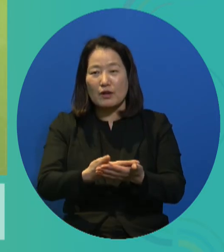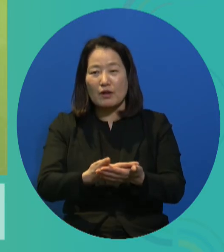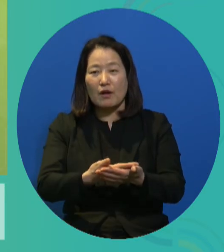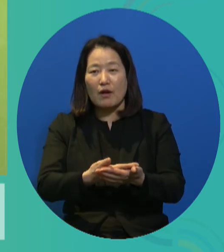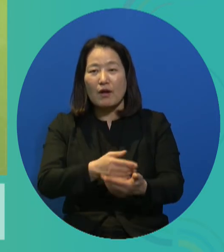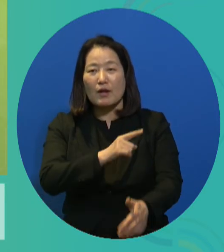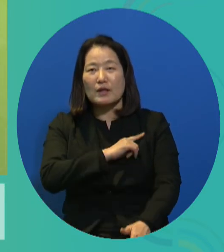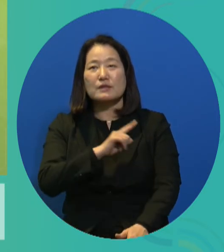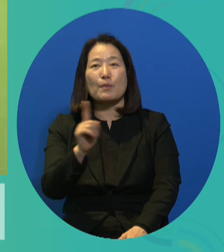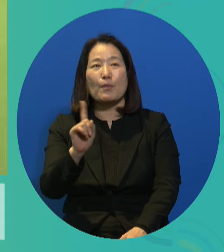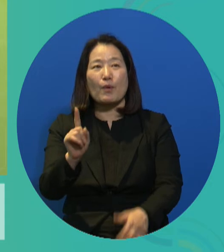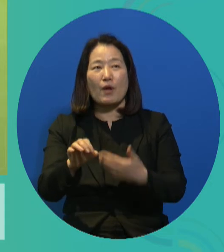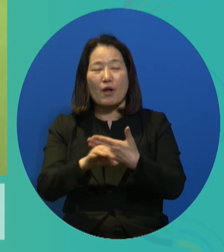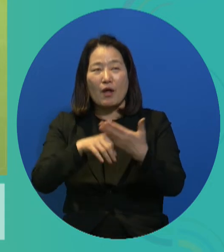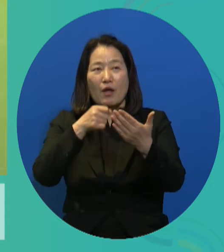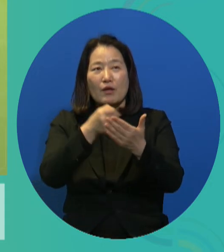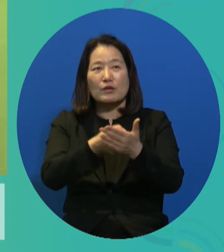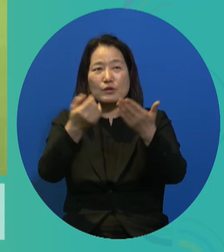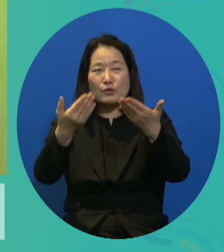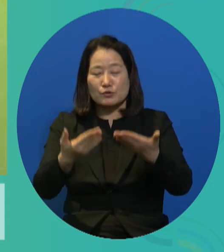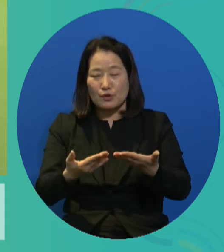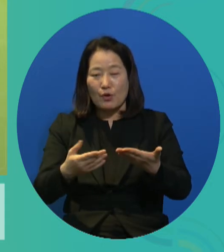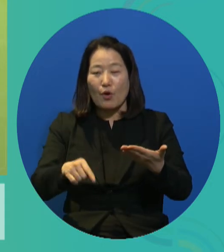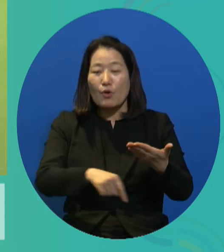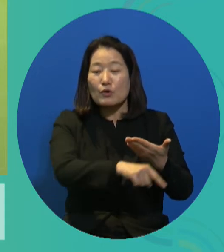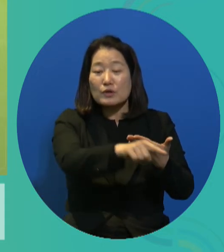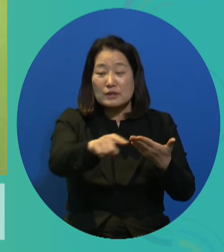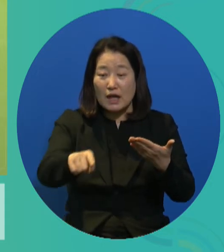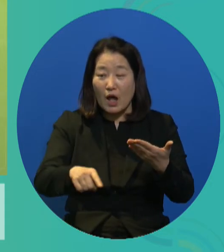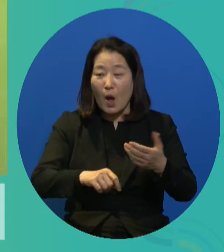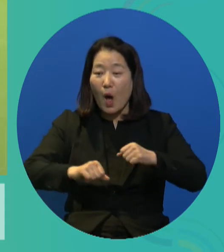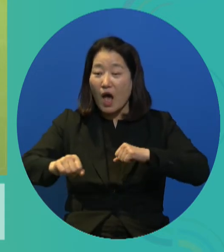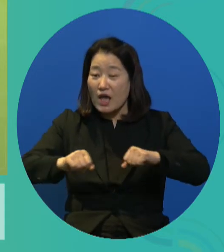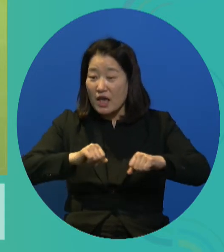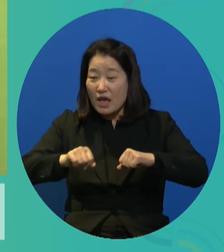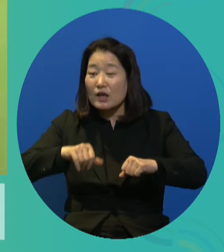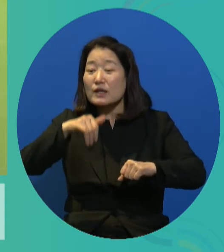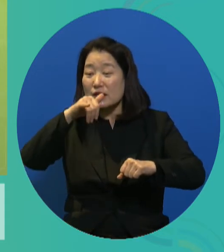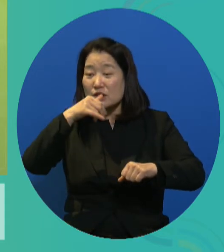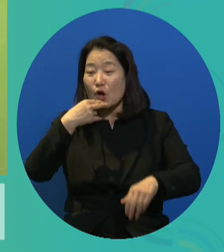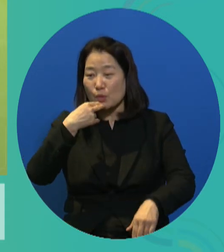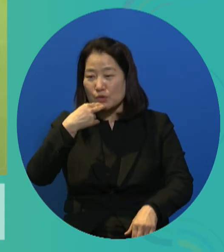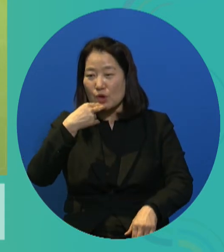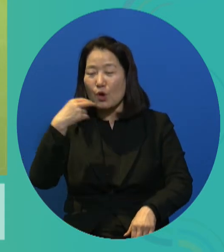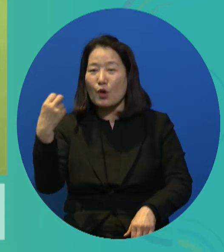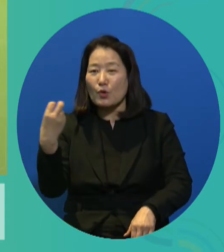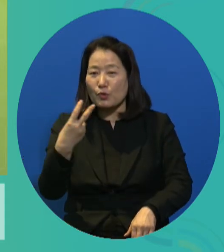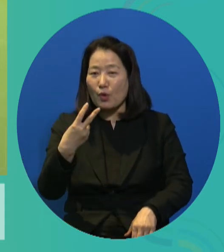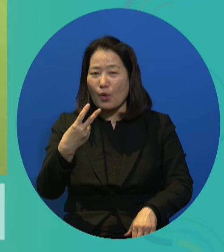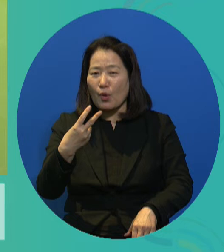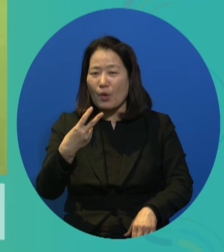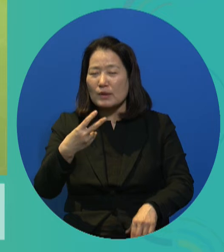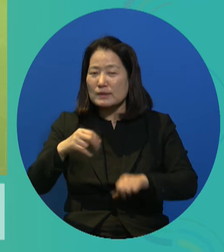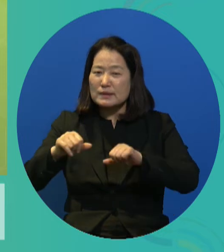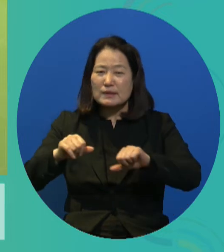especially for the legal measures that the individual or group would have difficulty in understanding. And particularly